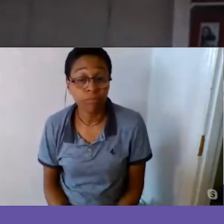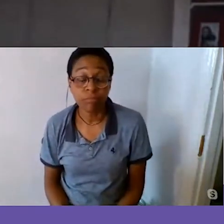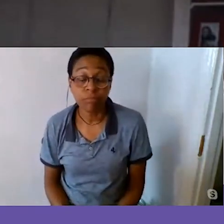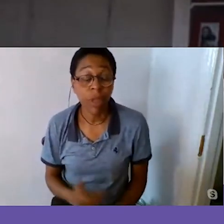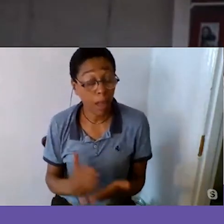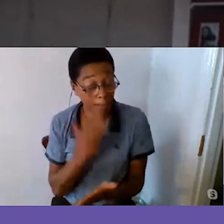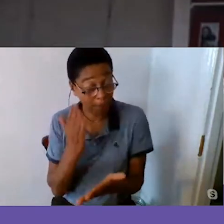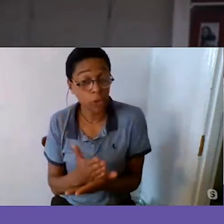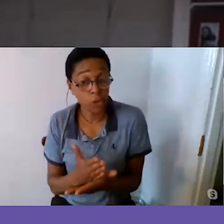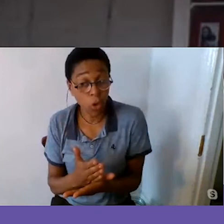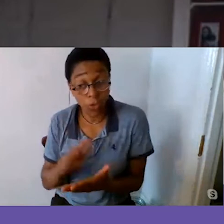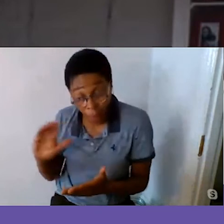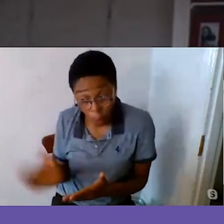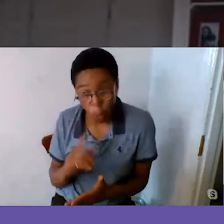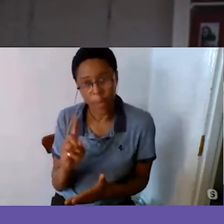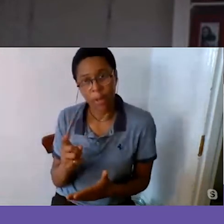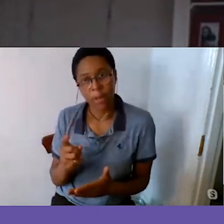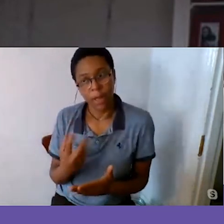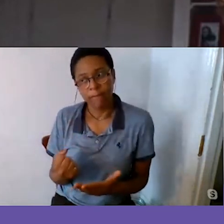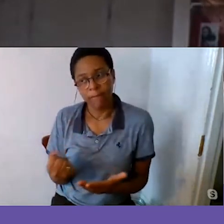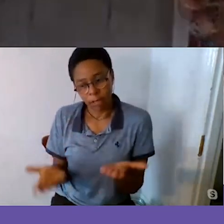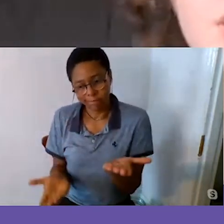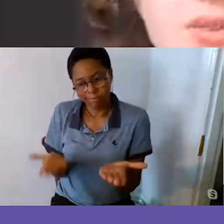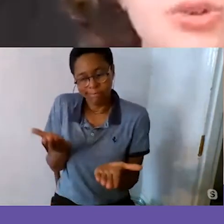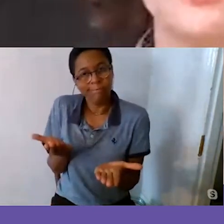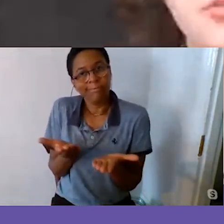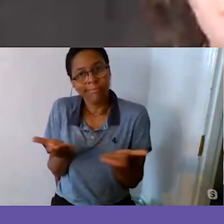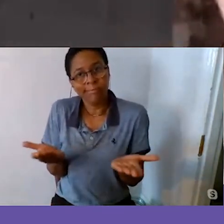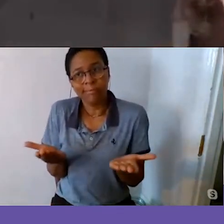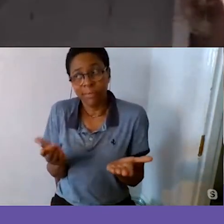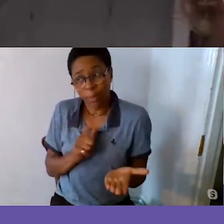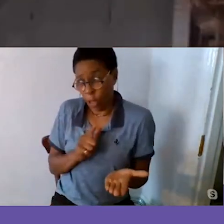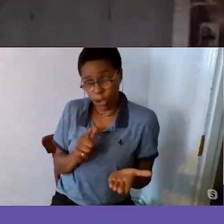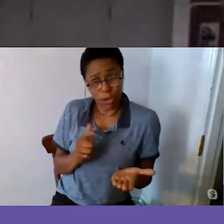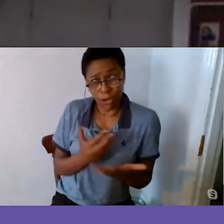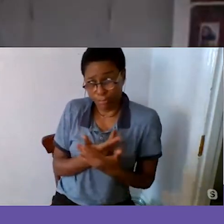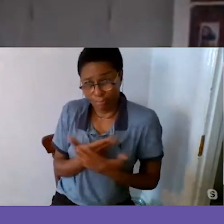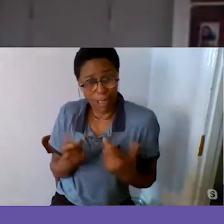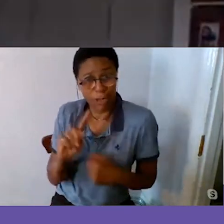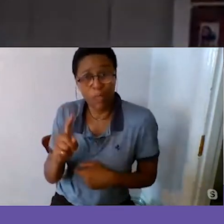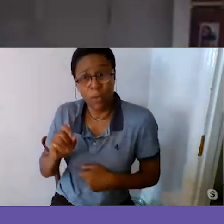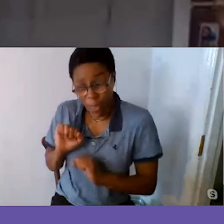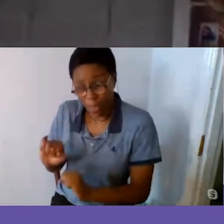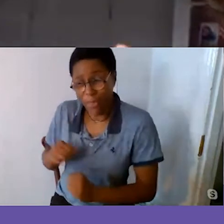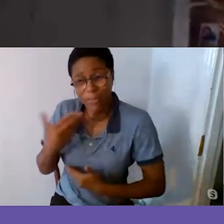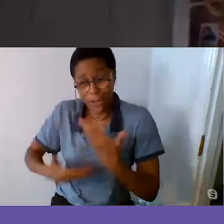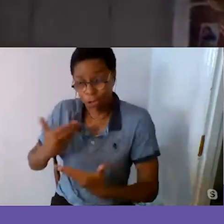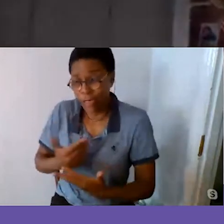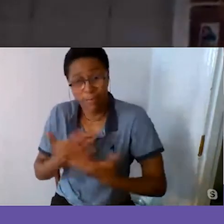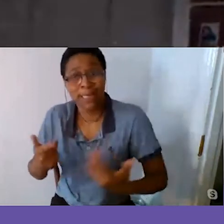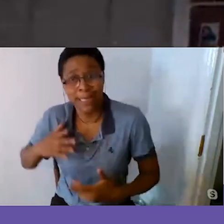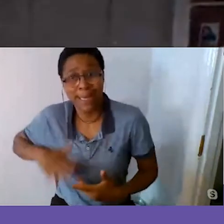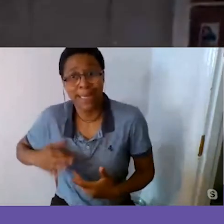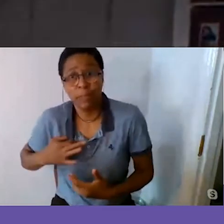that everyone is, because everyone's, it's not like there's a shortage in any sort of underrepresented group. There's not a shortage of filmmakers,